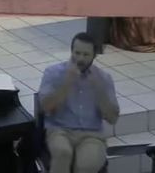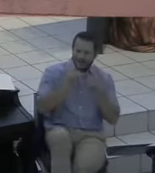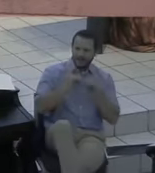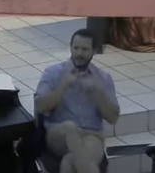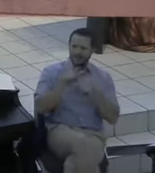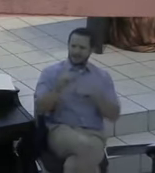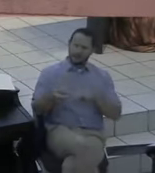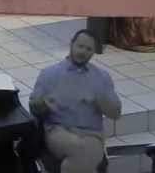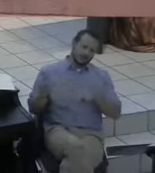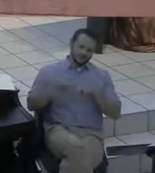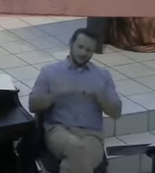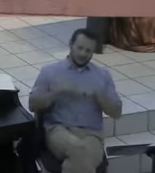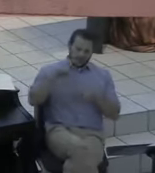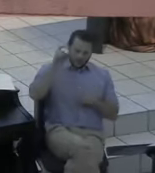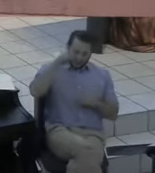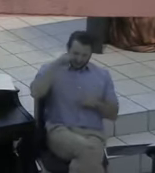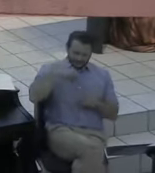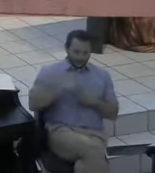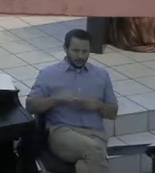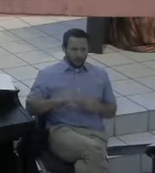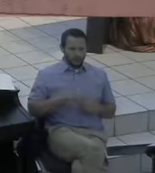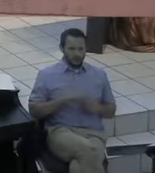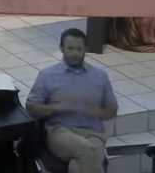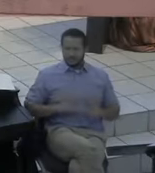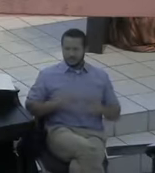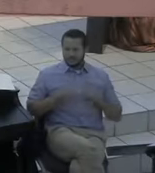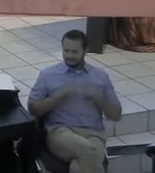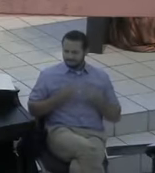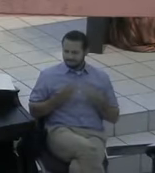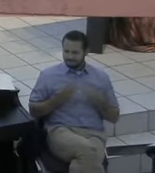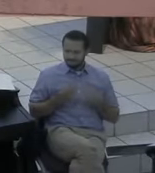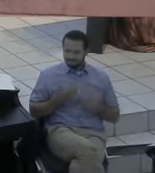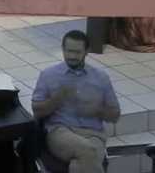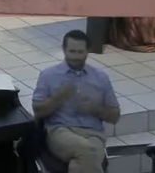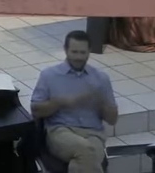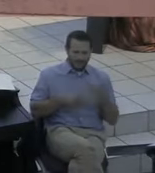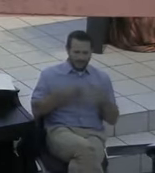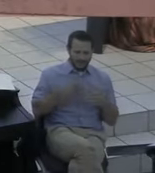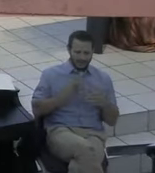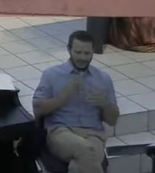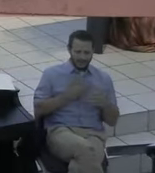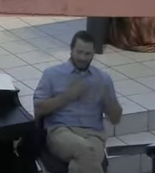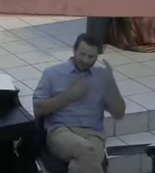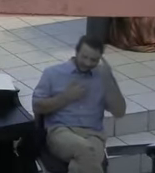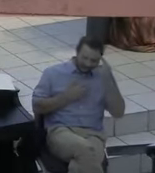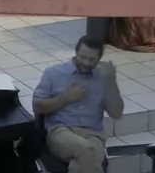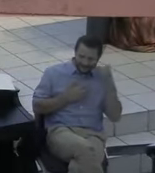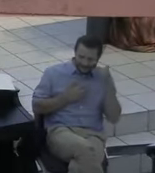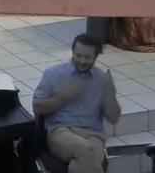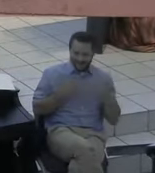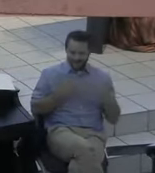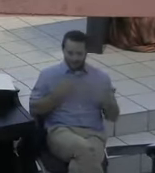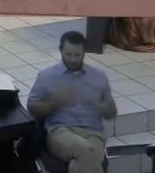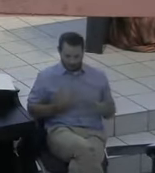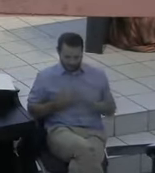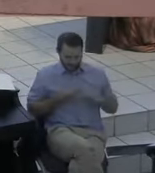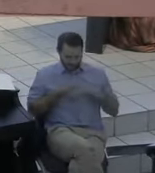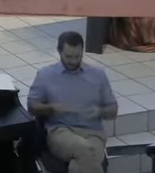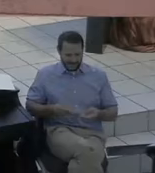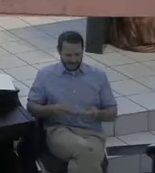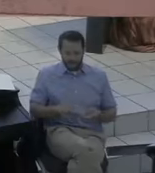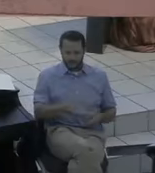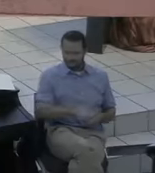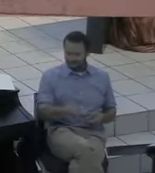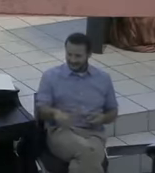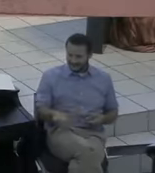increase wisdom in our lives, how to move wisdom out of our heads and even out of our hearts into our hands and into our